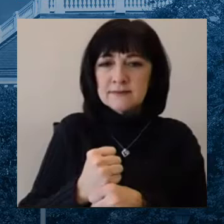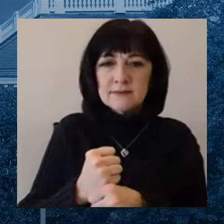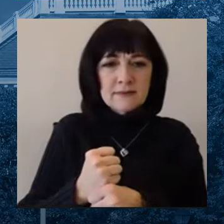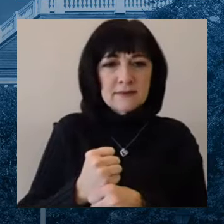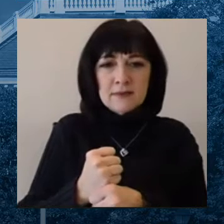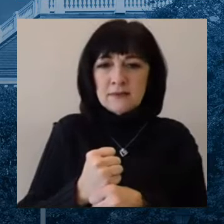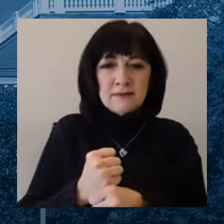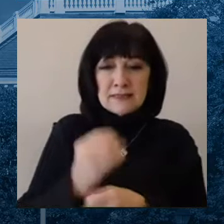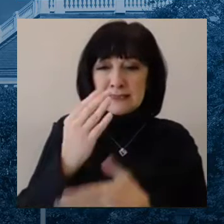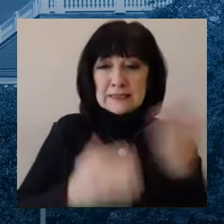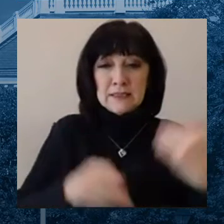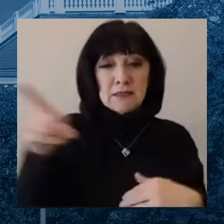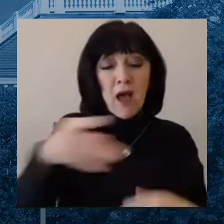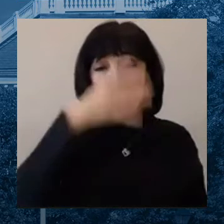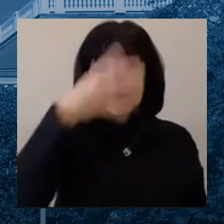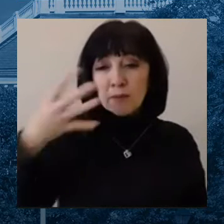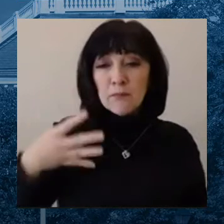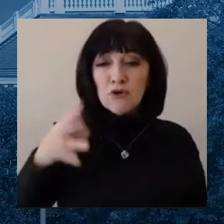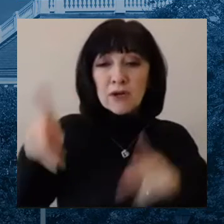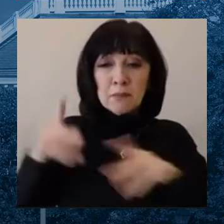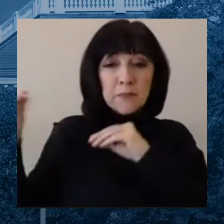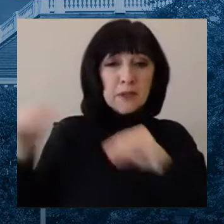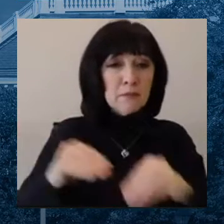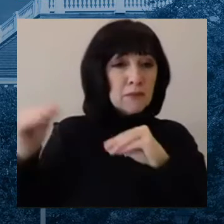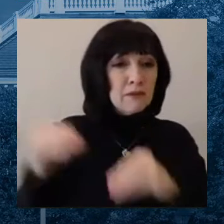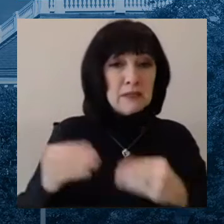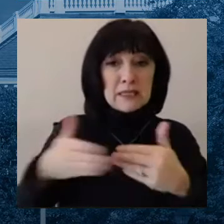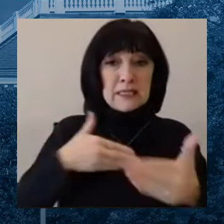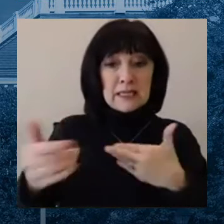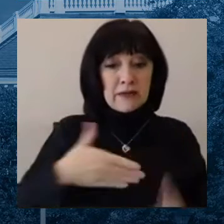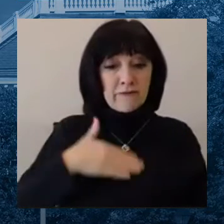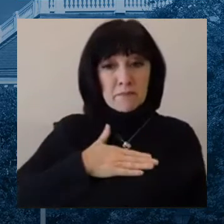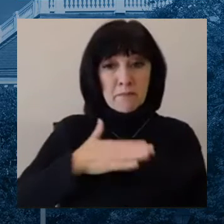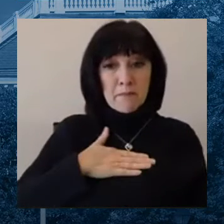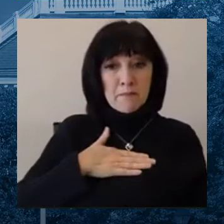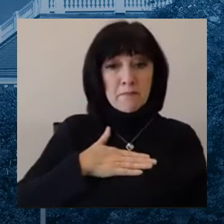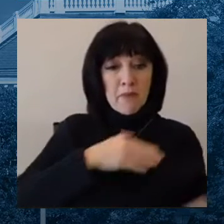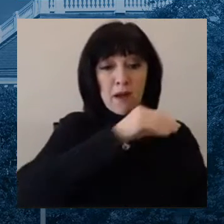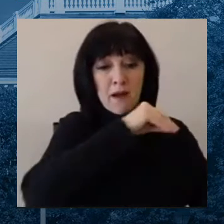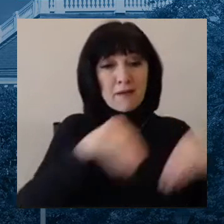of the immigrant populations, like my ancestors who came here in the